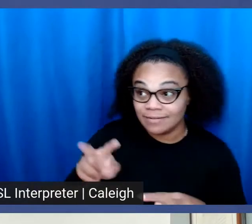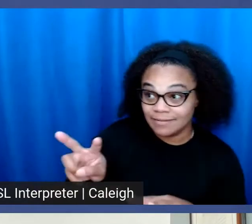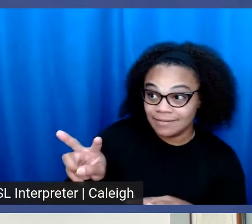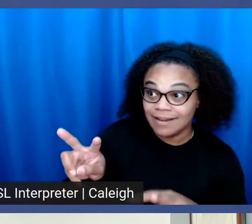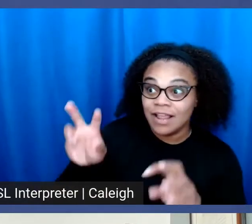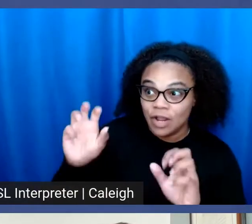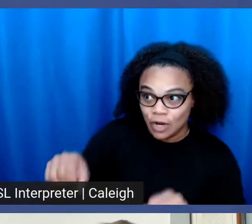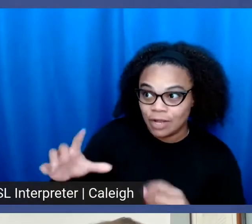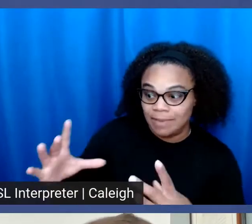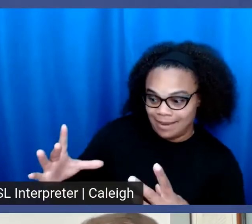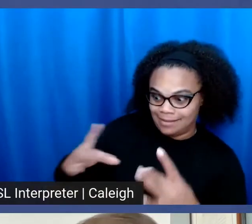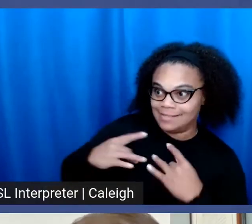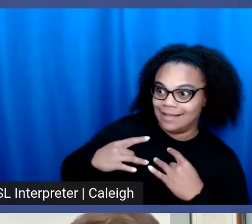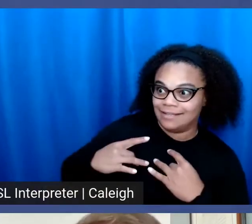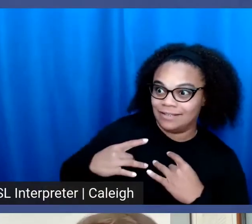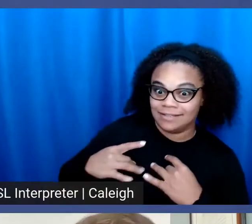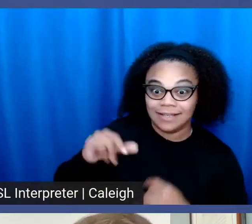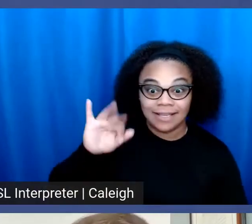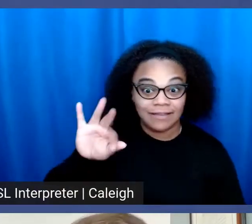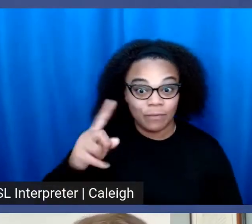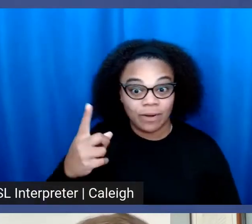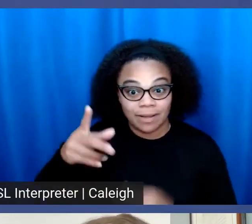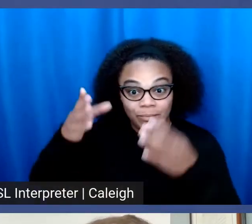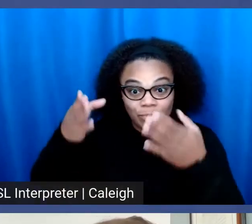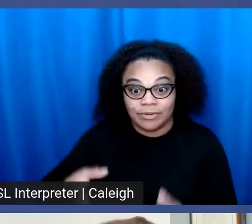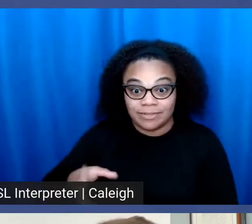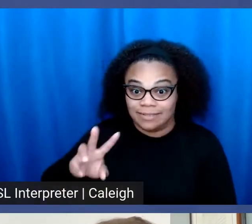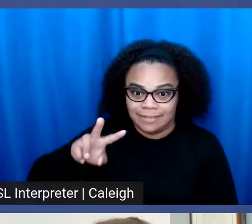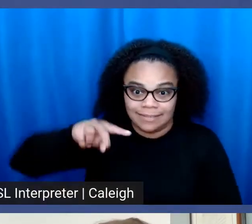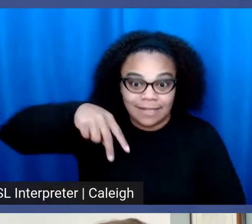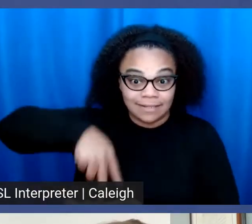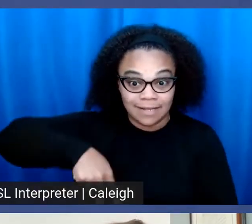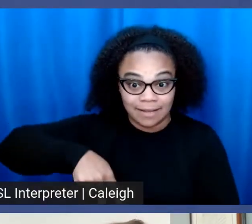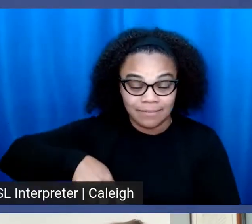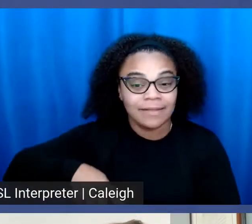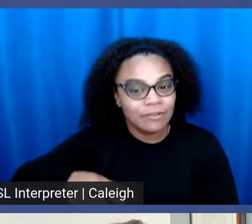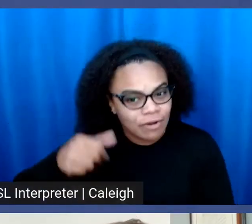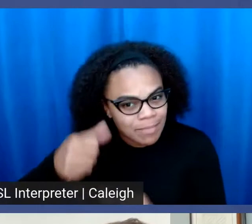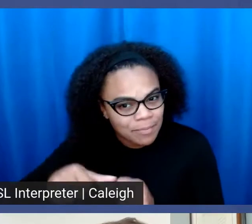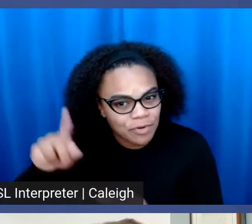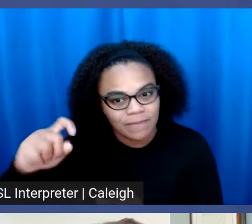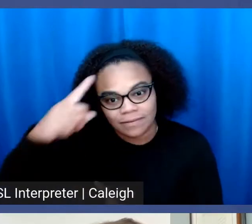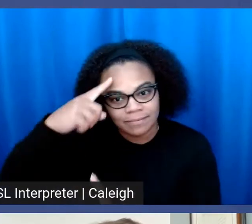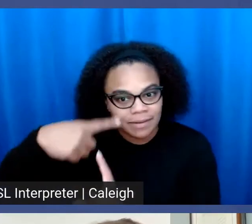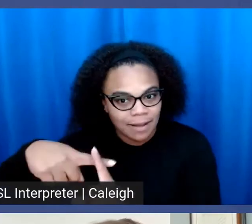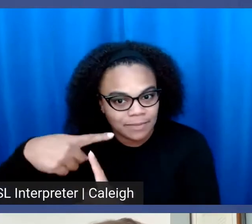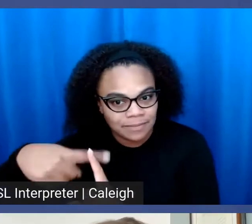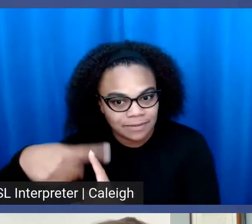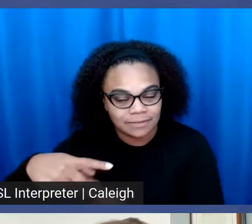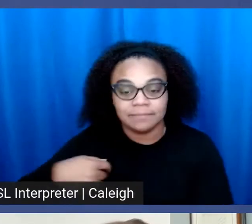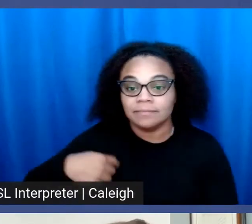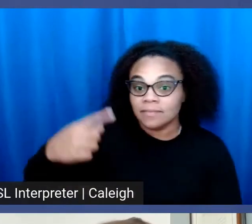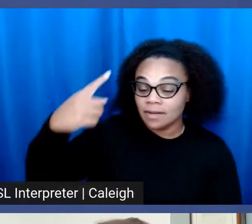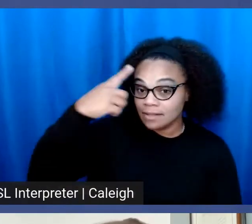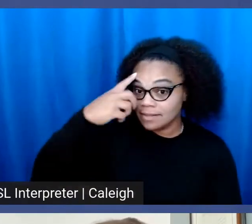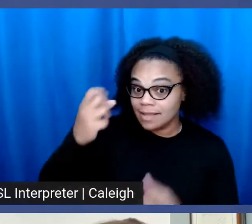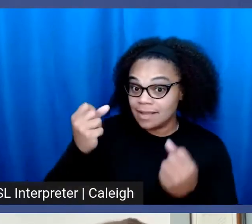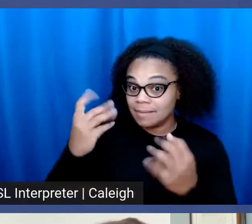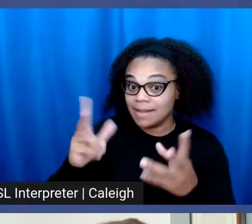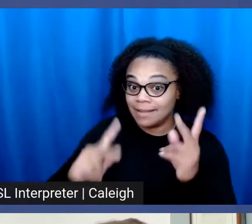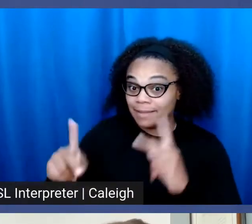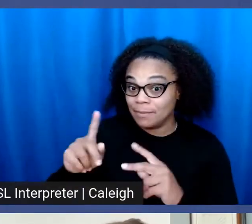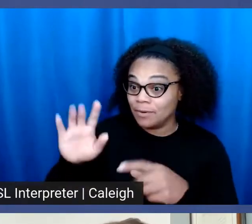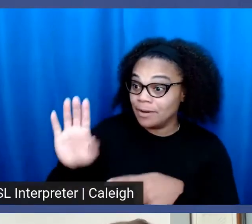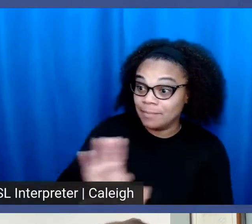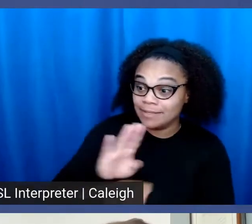stands up, I firmly believe, again, got to be an optimist here. I firmly believe that the majority of folks who are busy leading